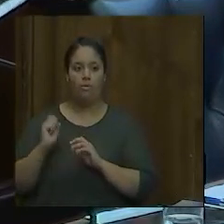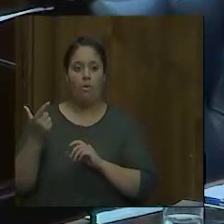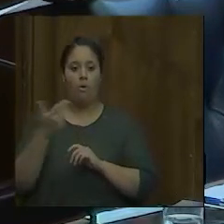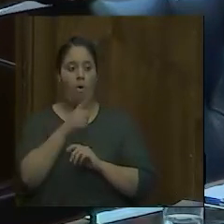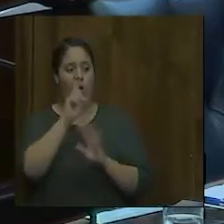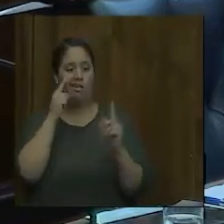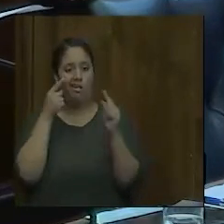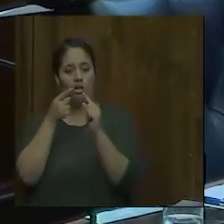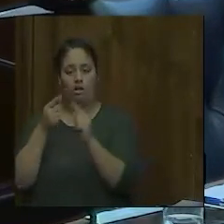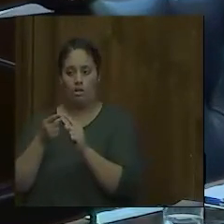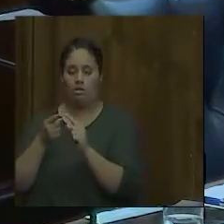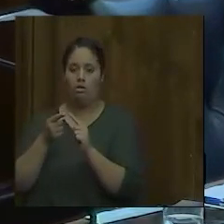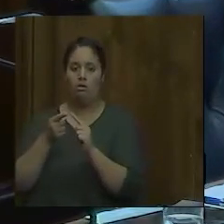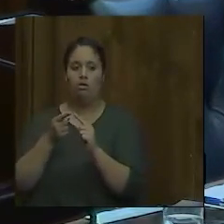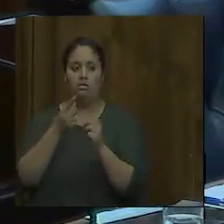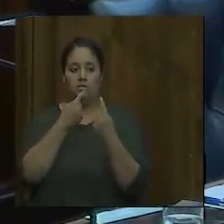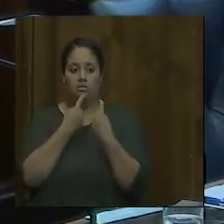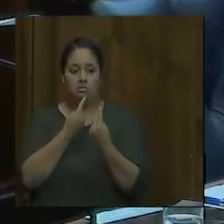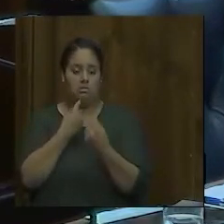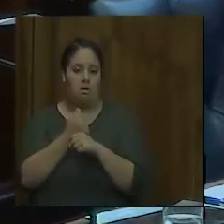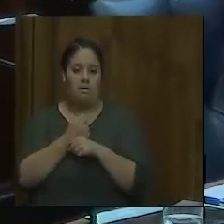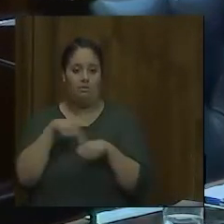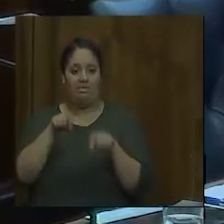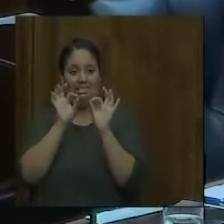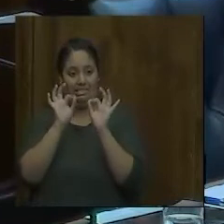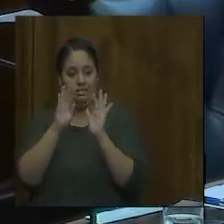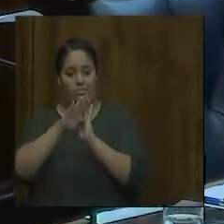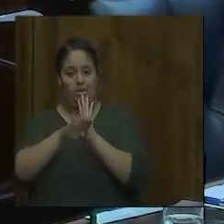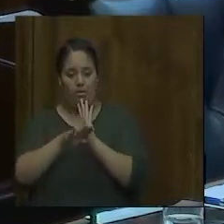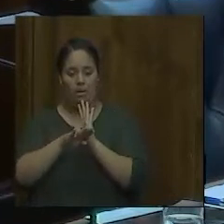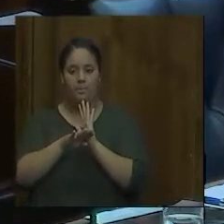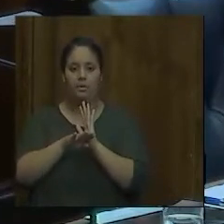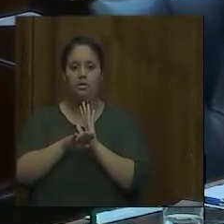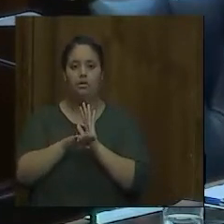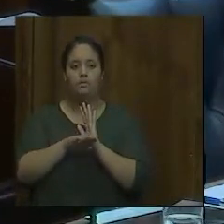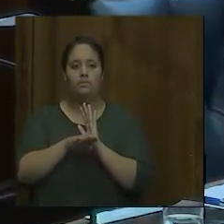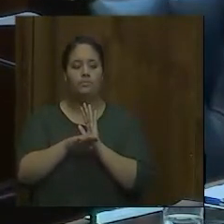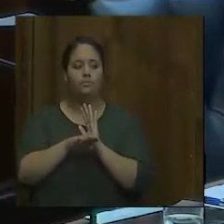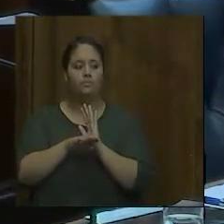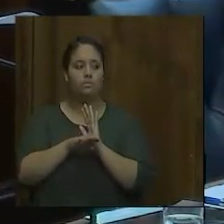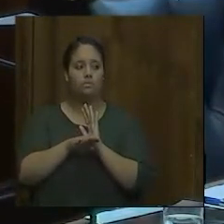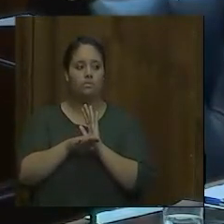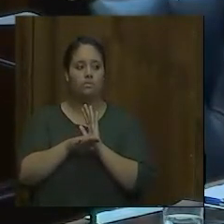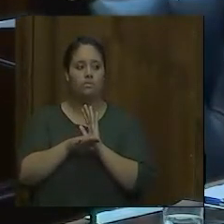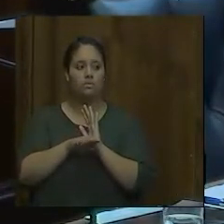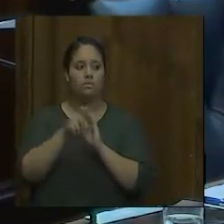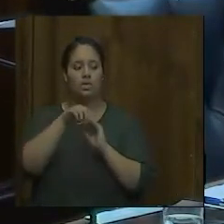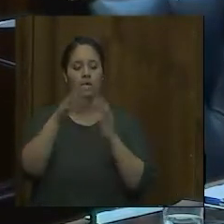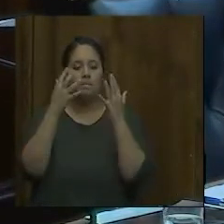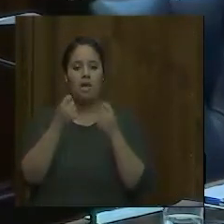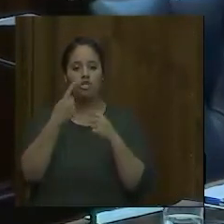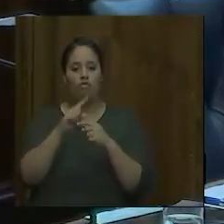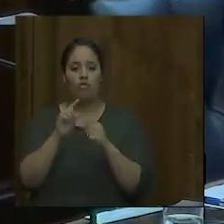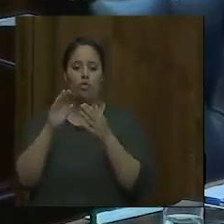its aims mentioned above, this program is increasing the budget for school